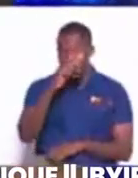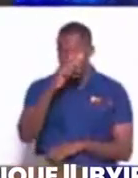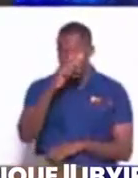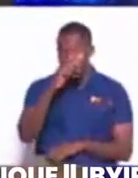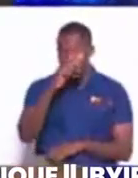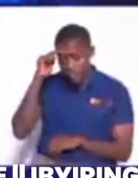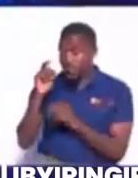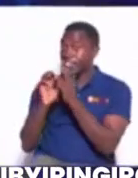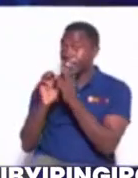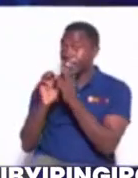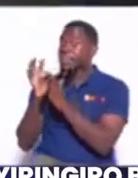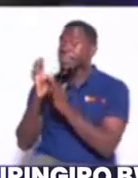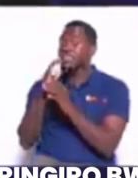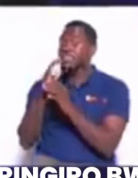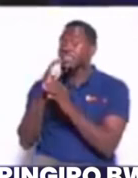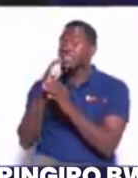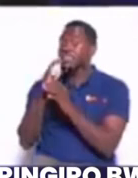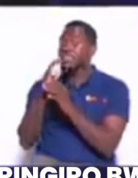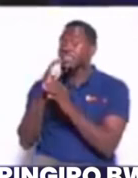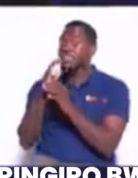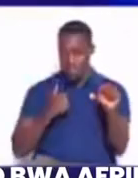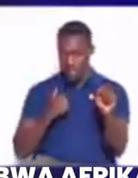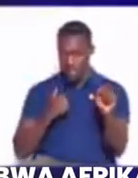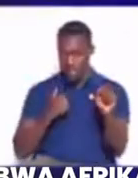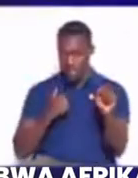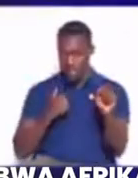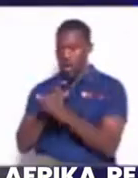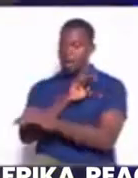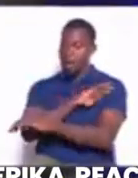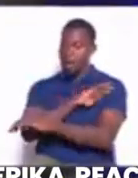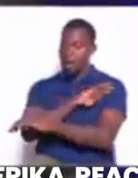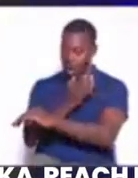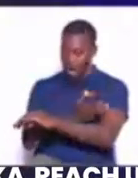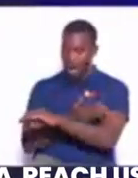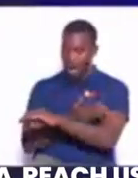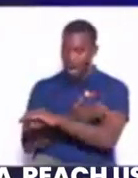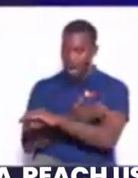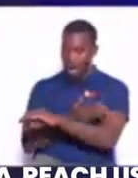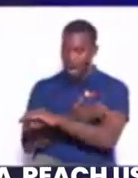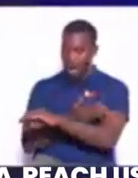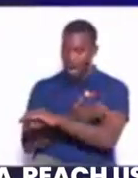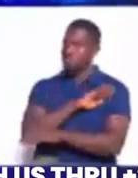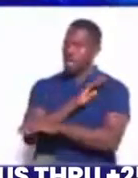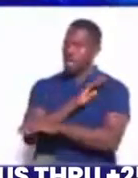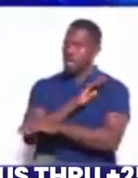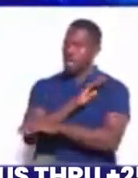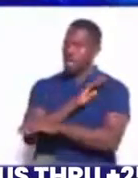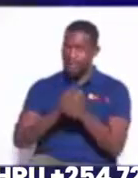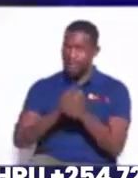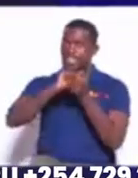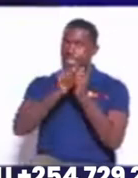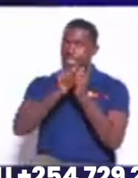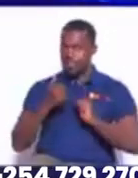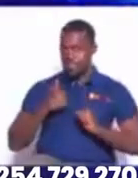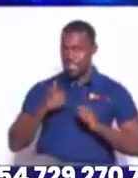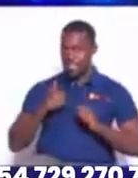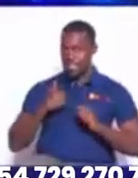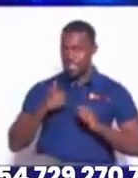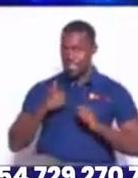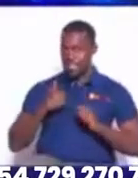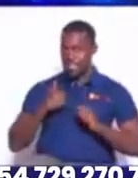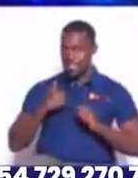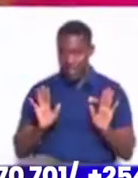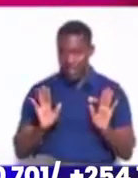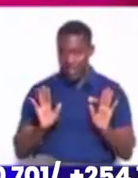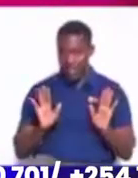has saved me, his power works within me to change me and to create within me good works.